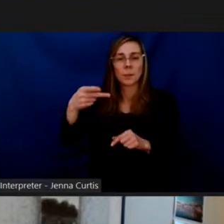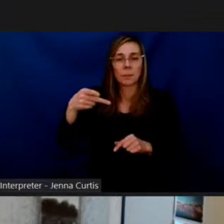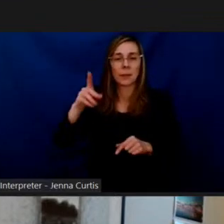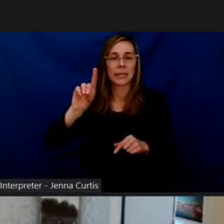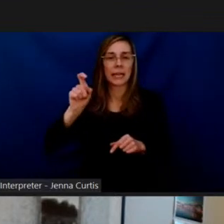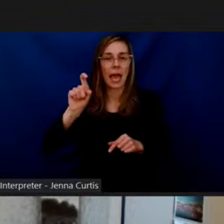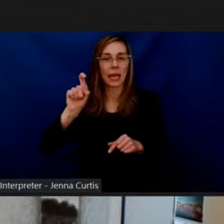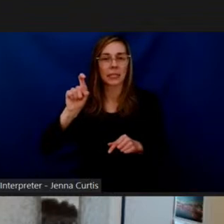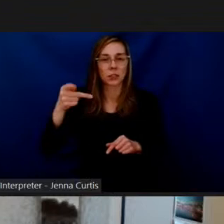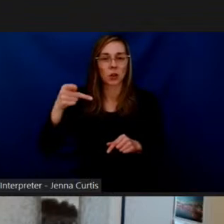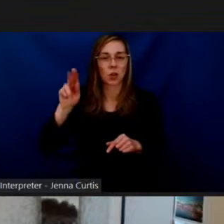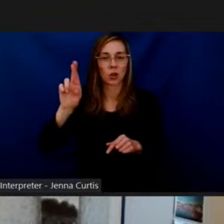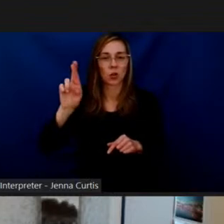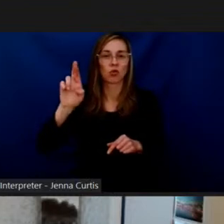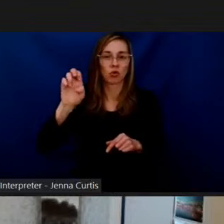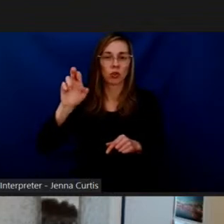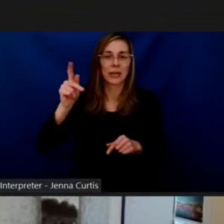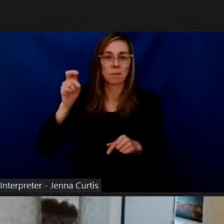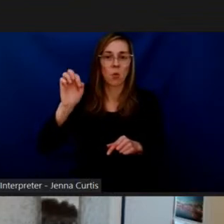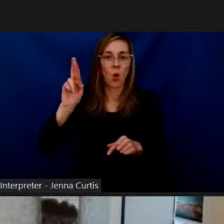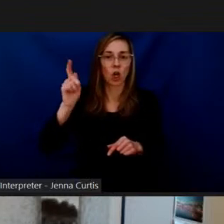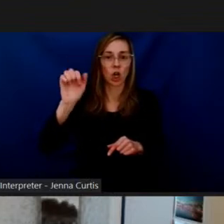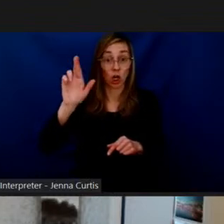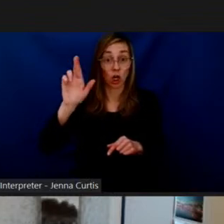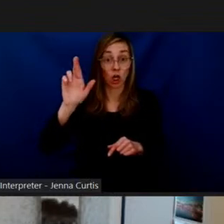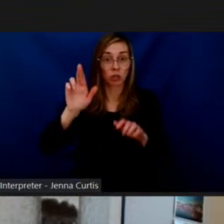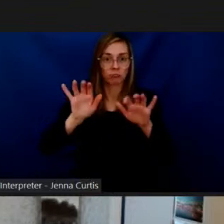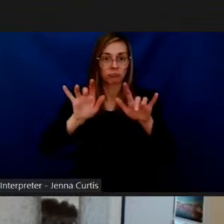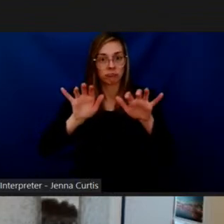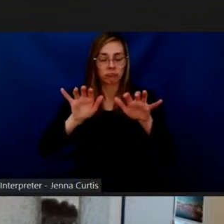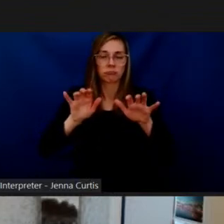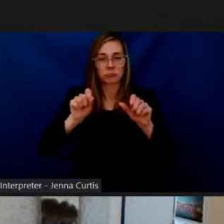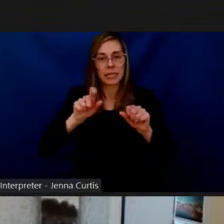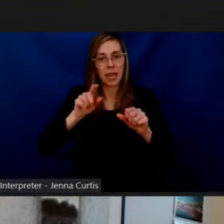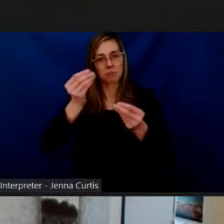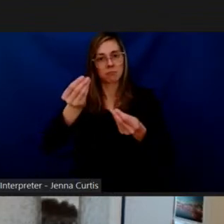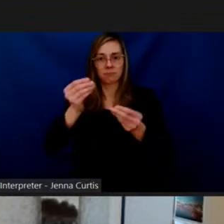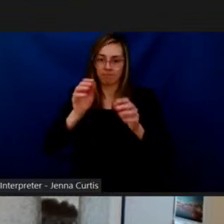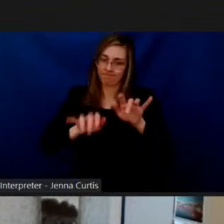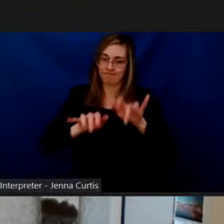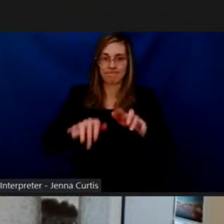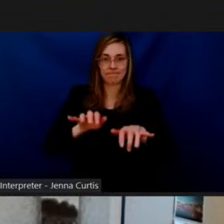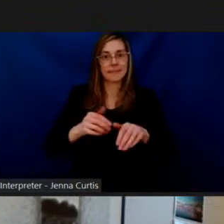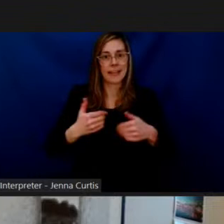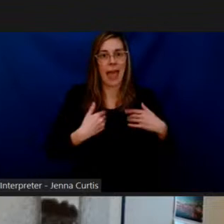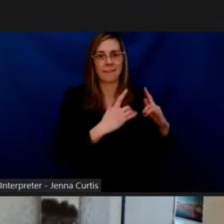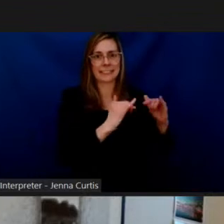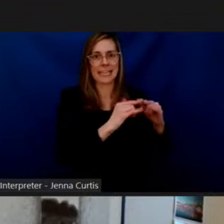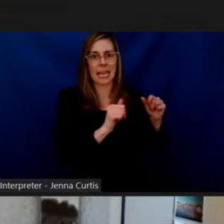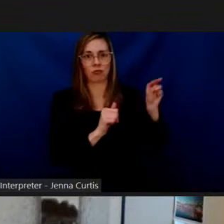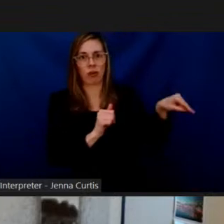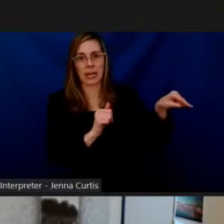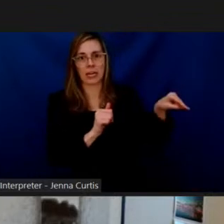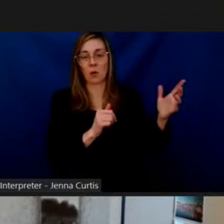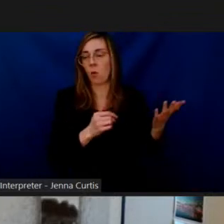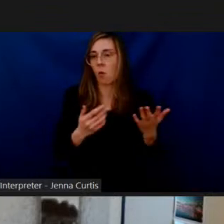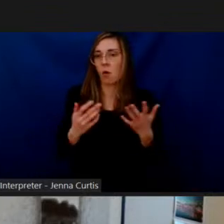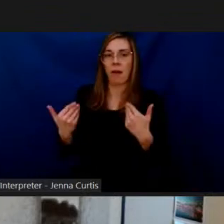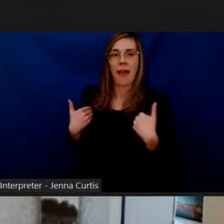if there's an encampment near you or a tent near you. That'll help us get some baseline in terms